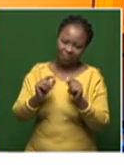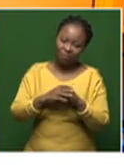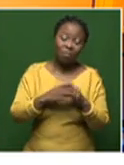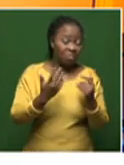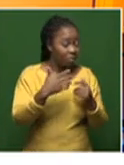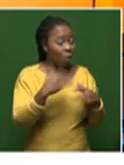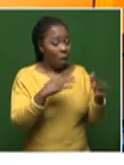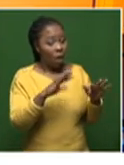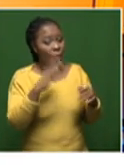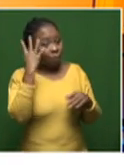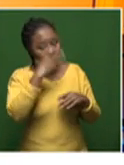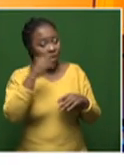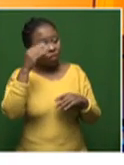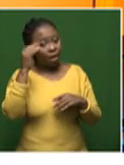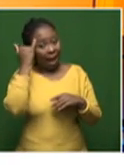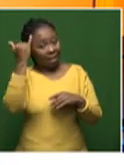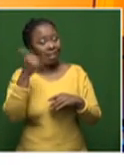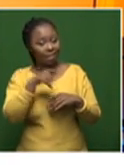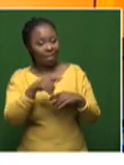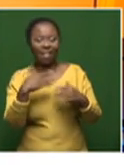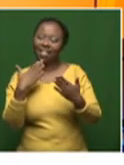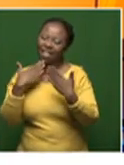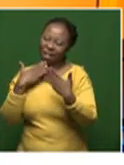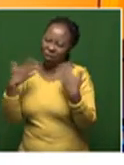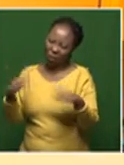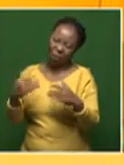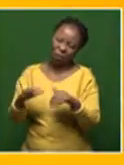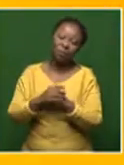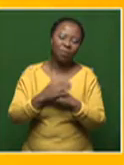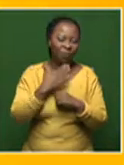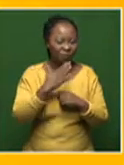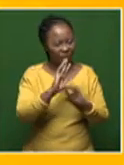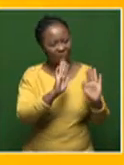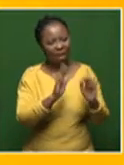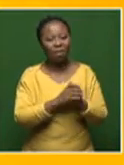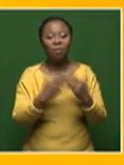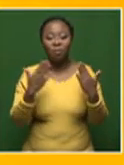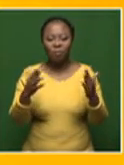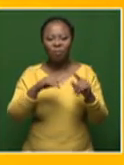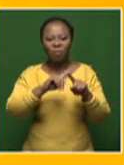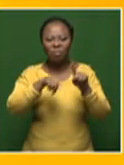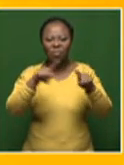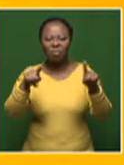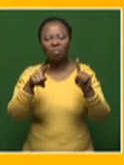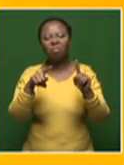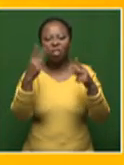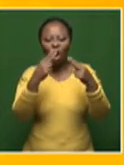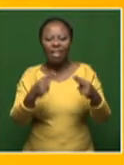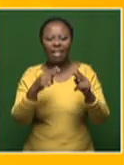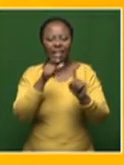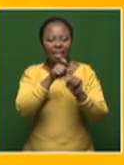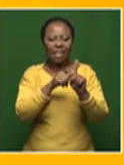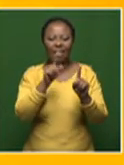hey? Thank you very much. Thank you. Thank you. Okay. Well, multidisciplinary artist Thania Petersen there, speaking to us about